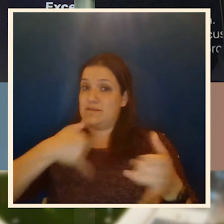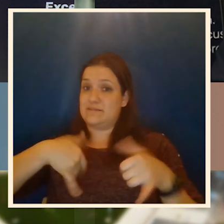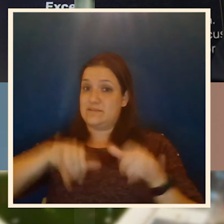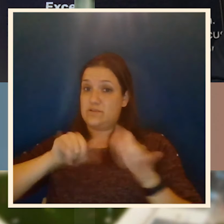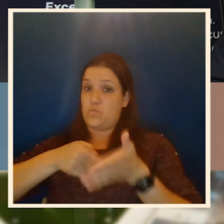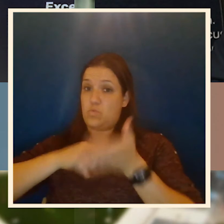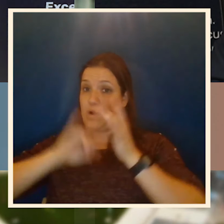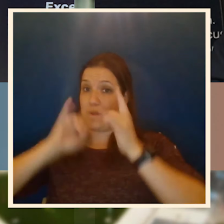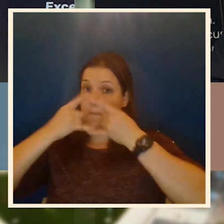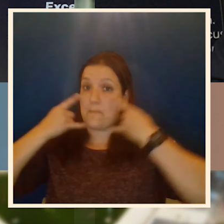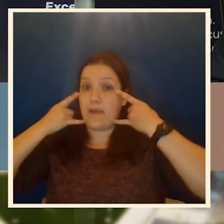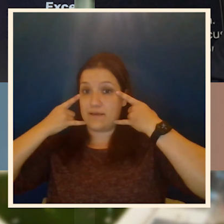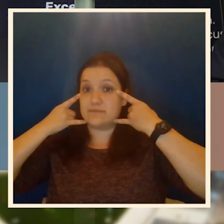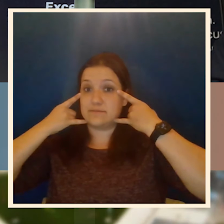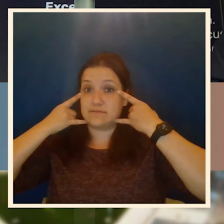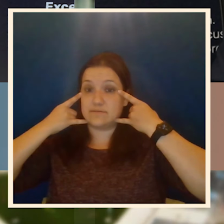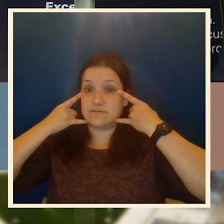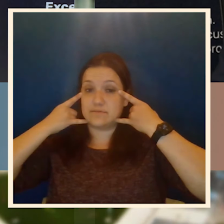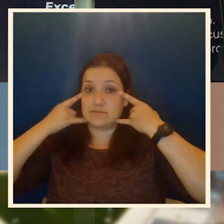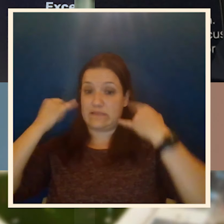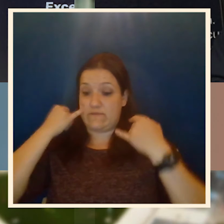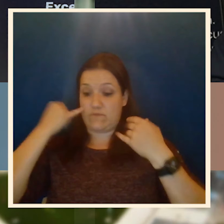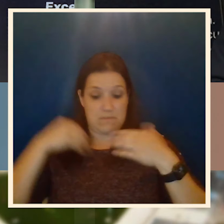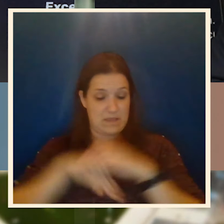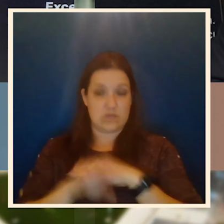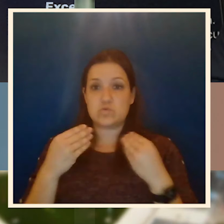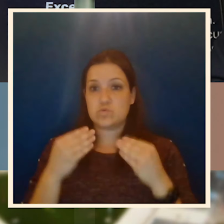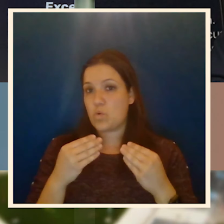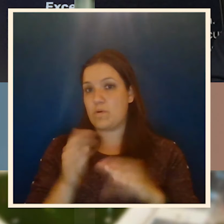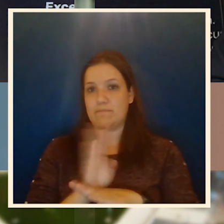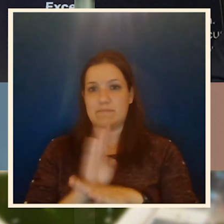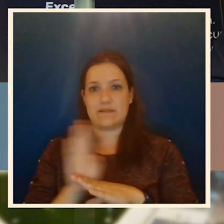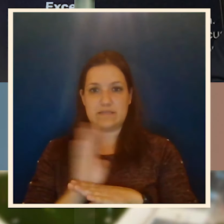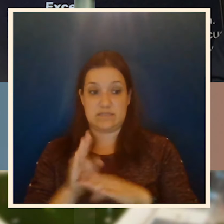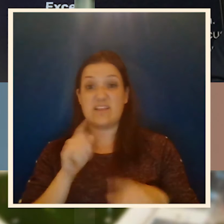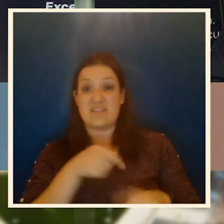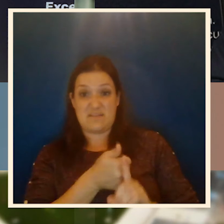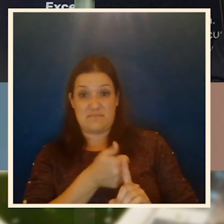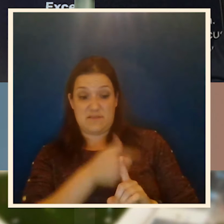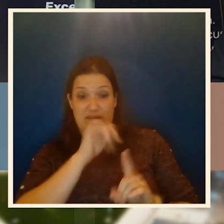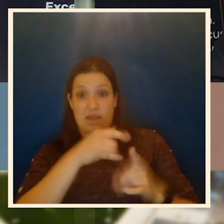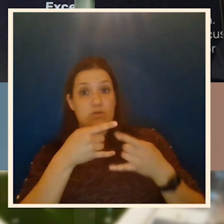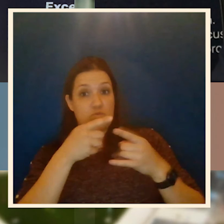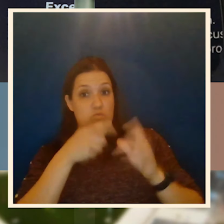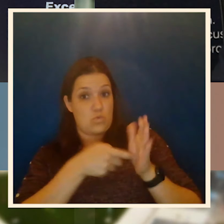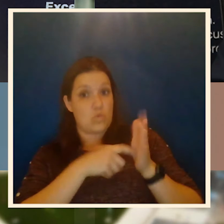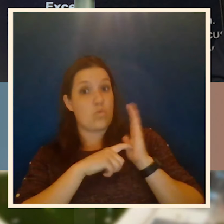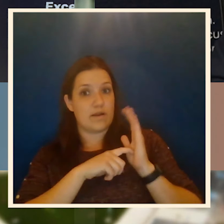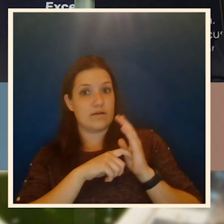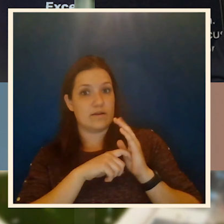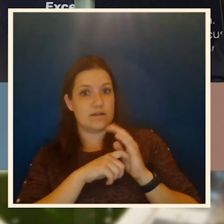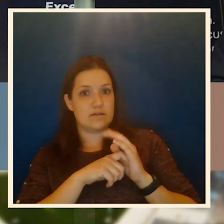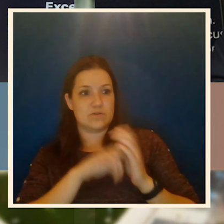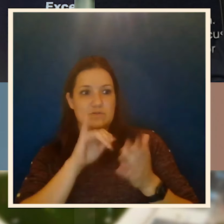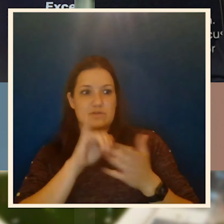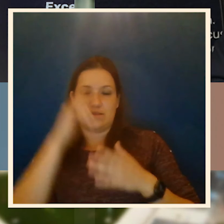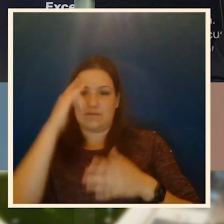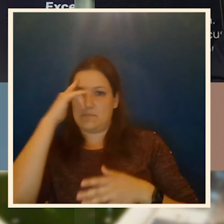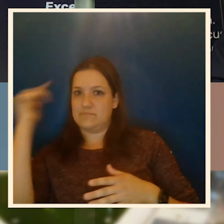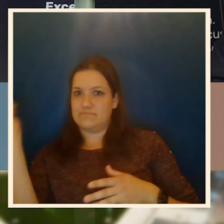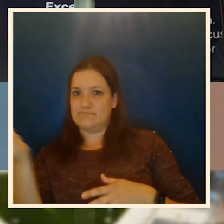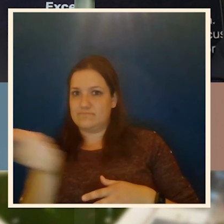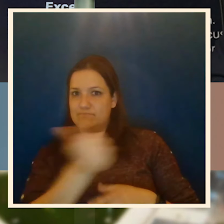a business could decide that we're still going to require that everybody that comes into our store or business has to